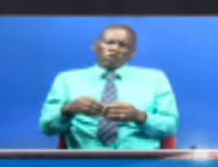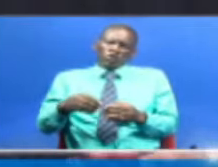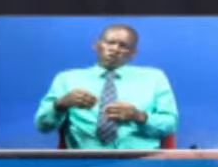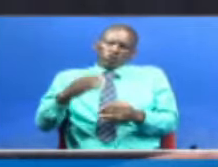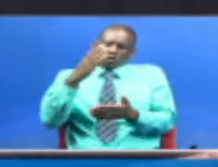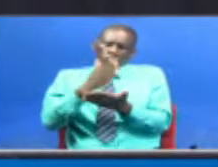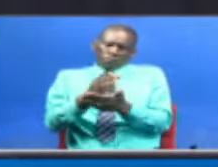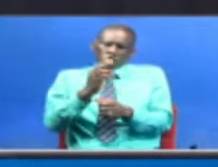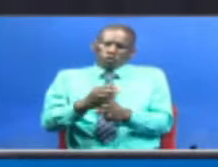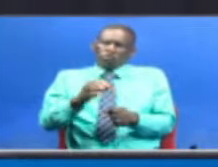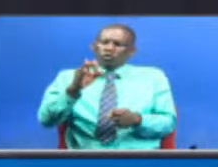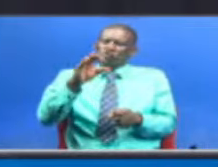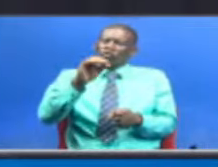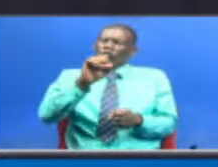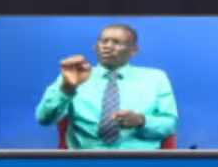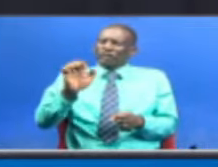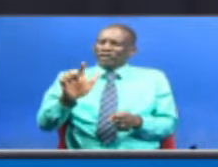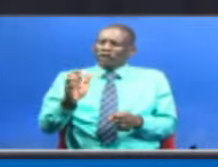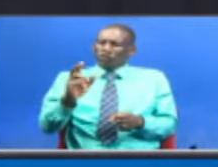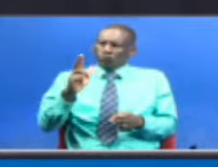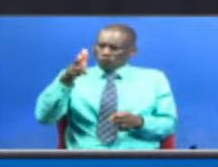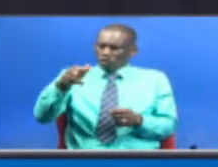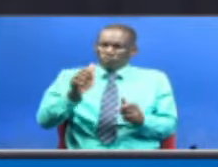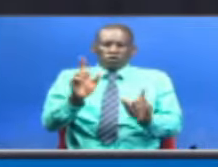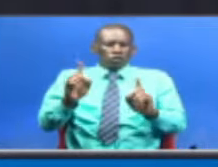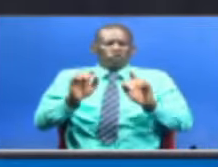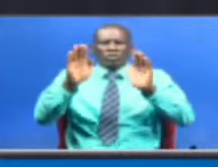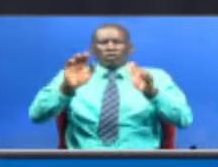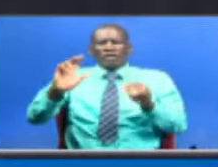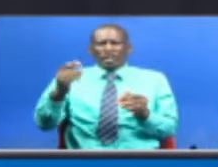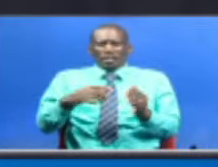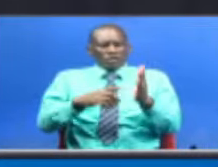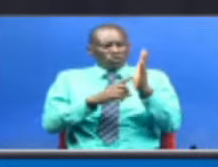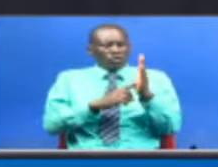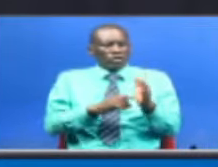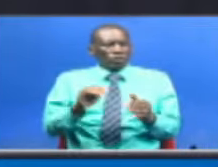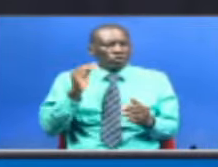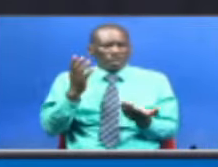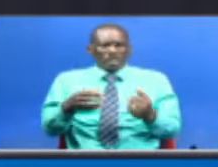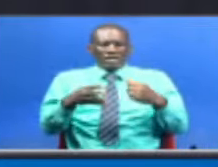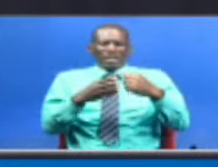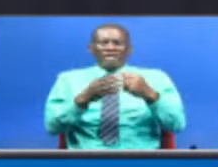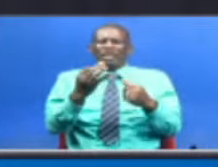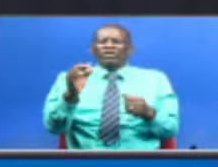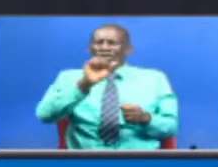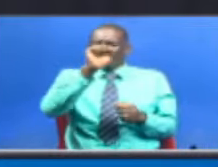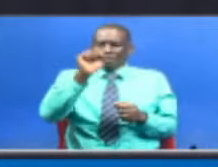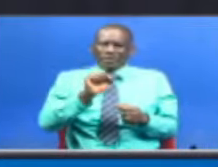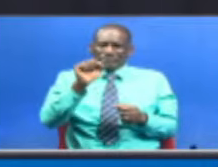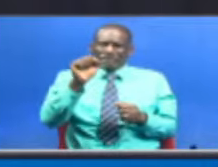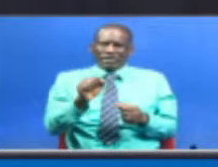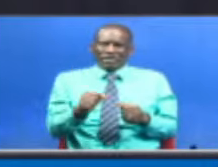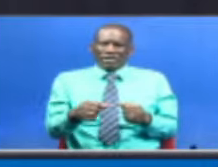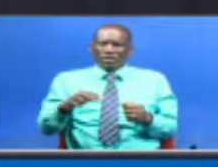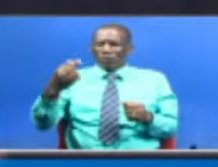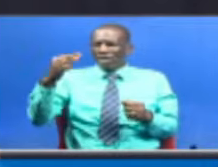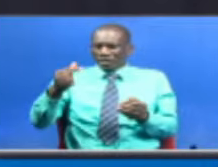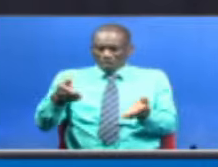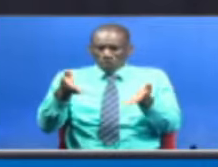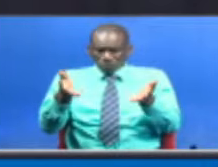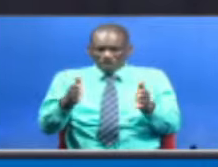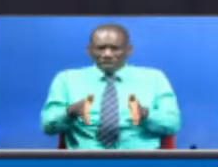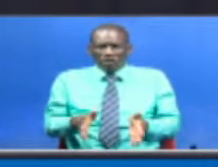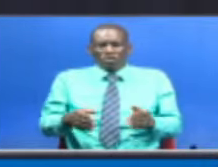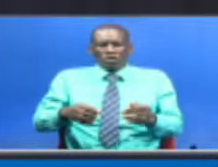which is not so significant in Kenya because, like you've heard, we are 93% green today in terms of